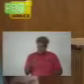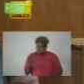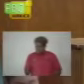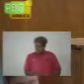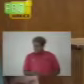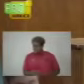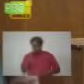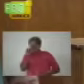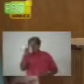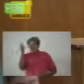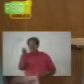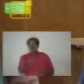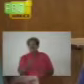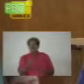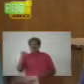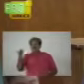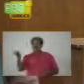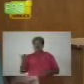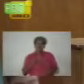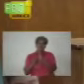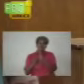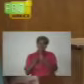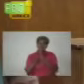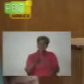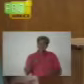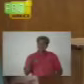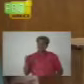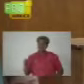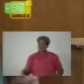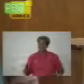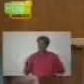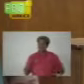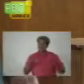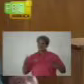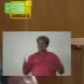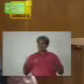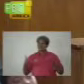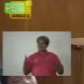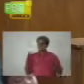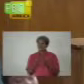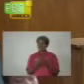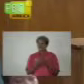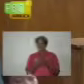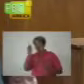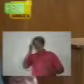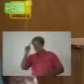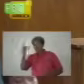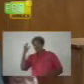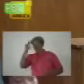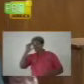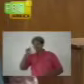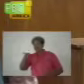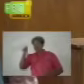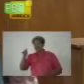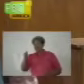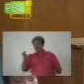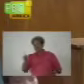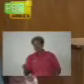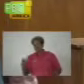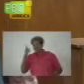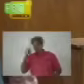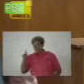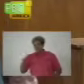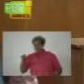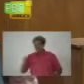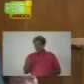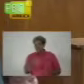It is only another example that this is a big man government that only seeks to find solutions for